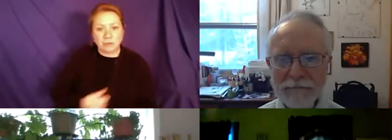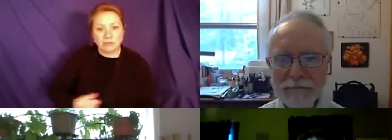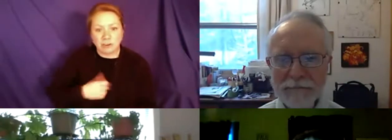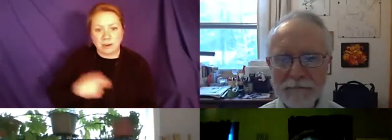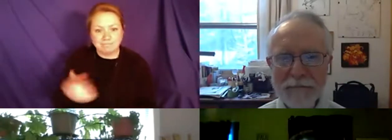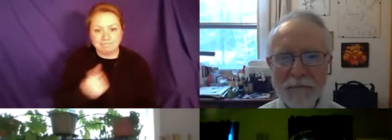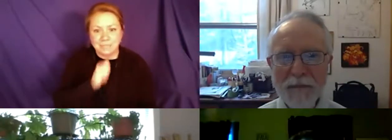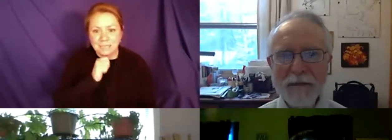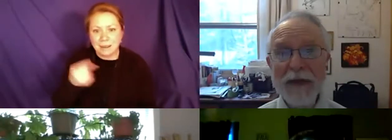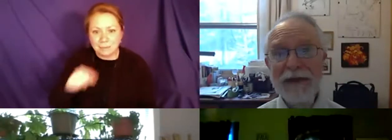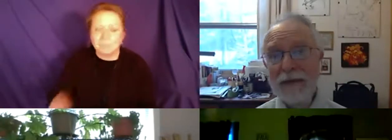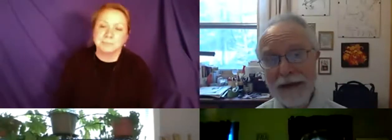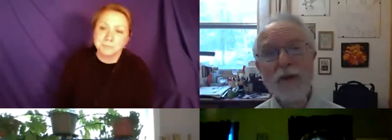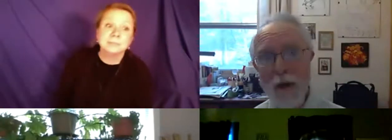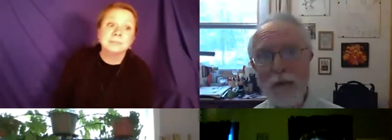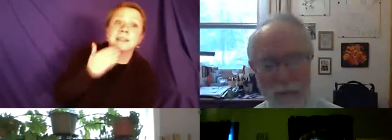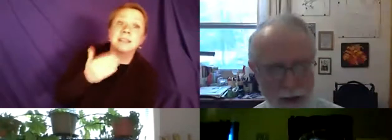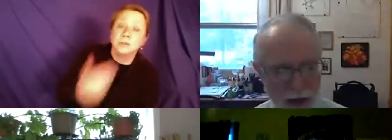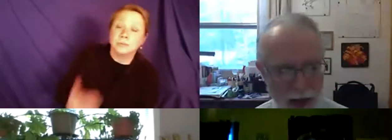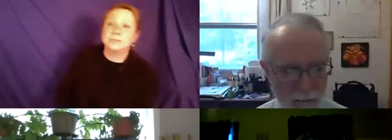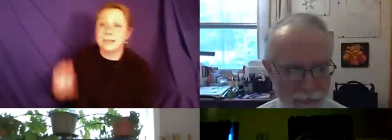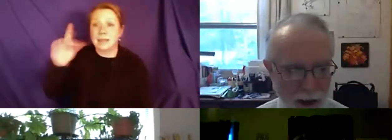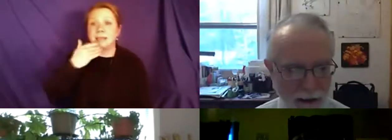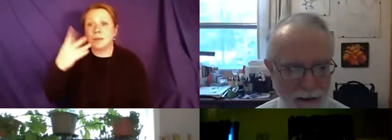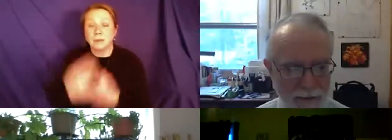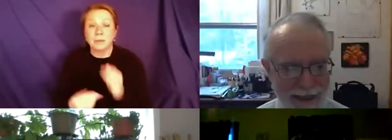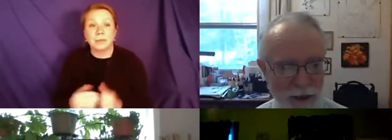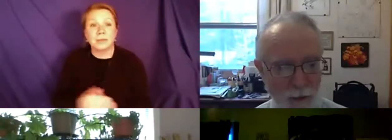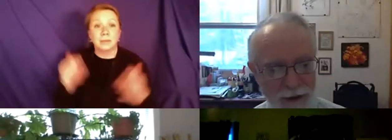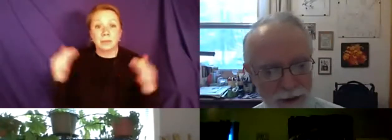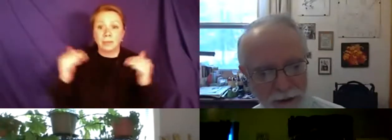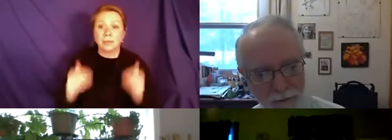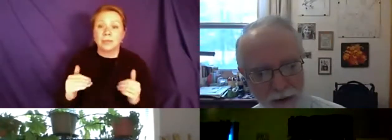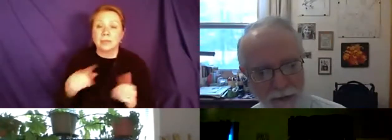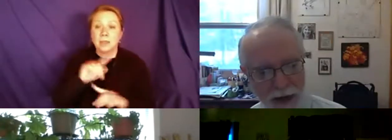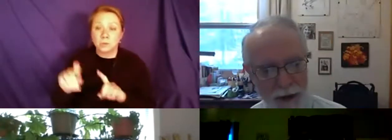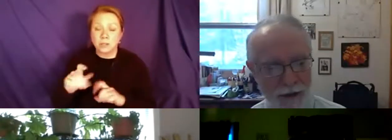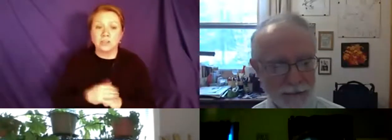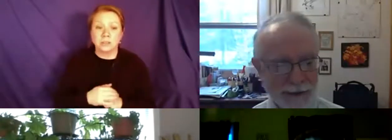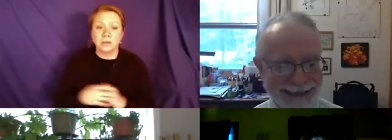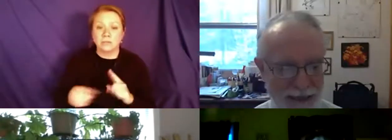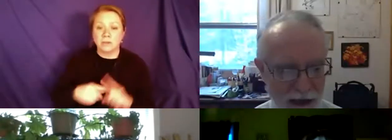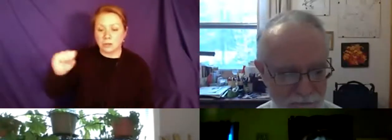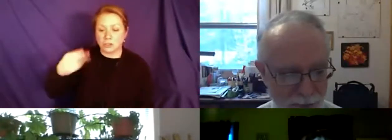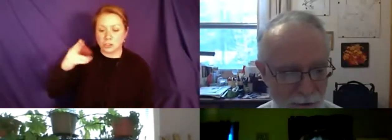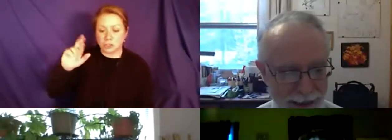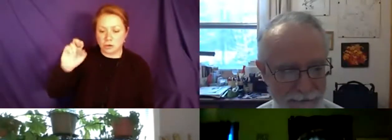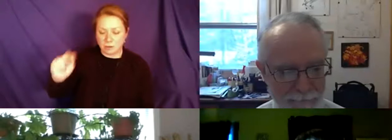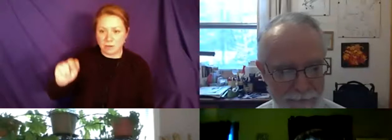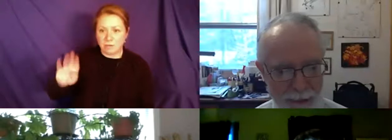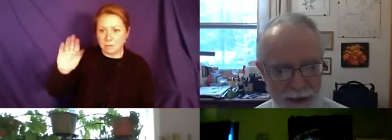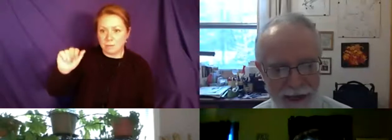well. Thank you both. The next question is from Sharon Medina of